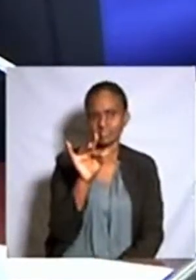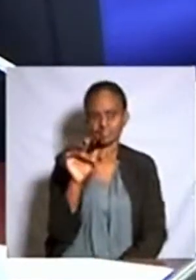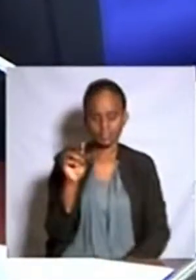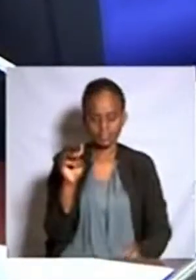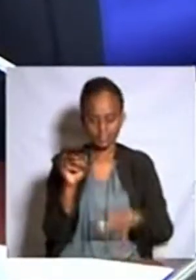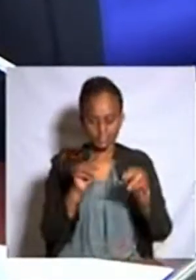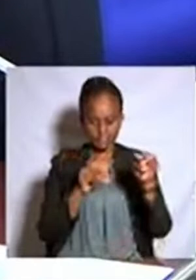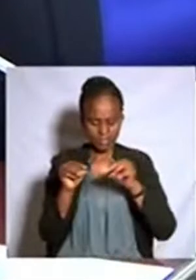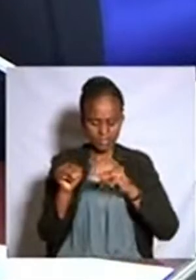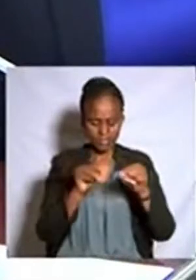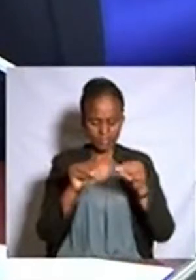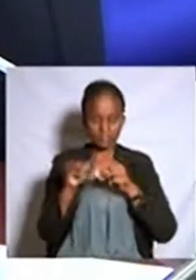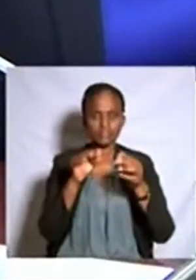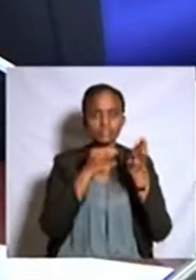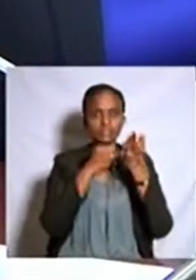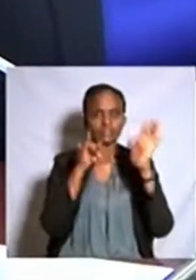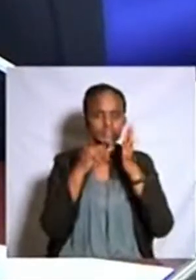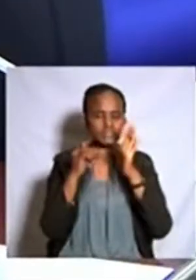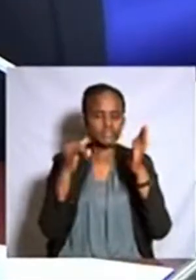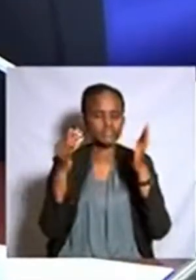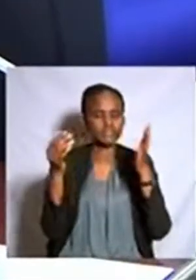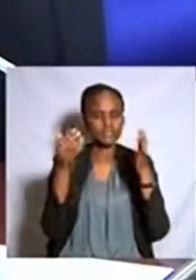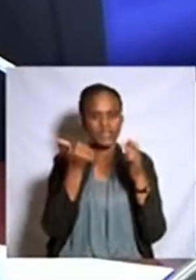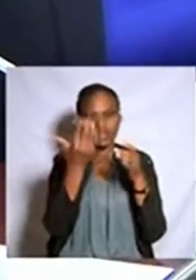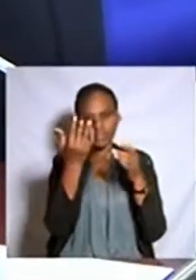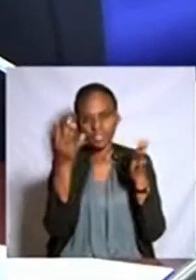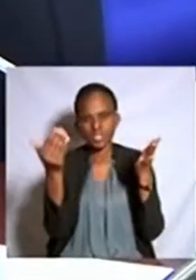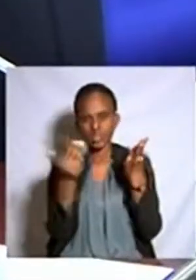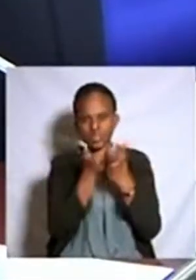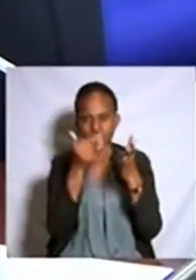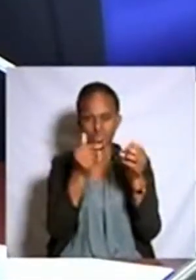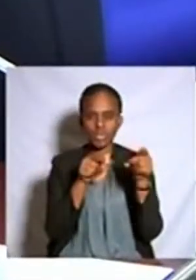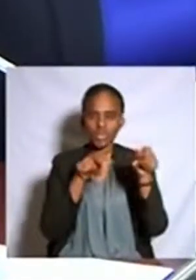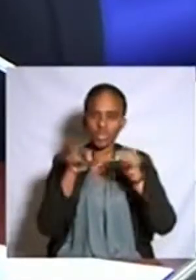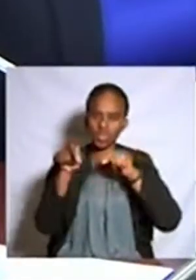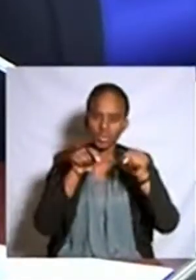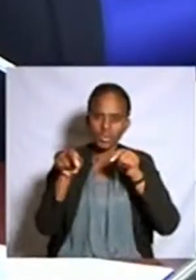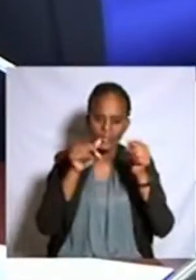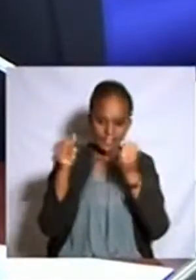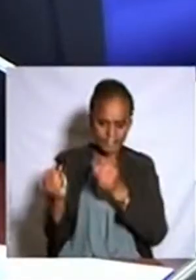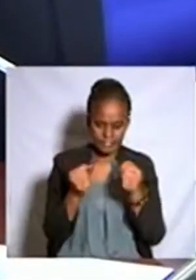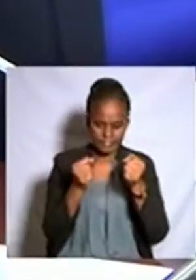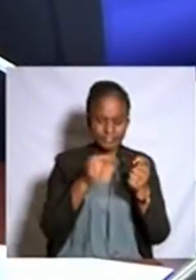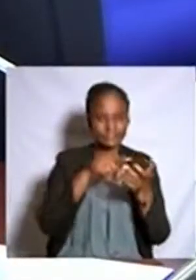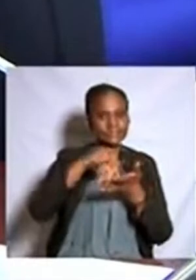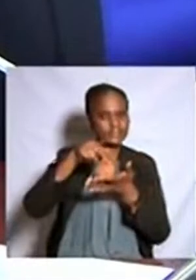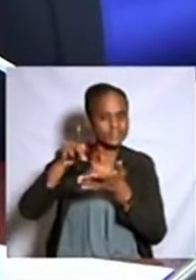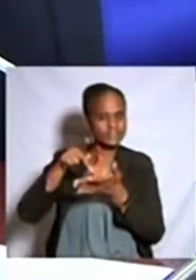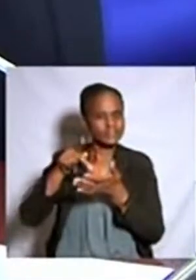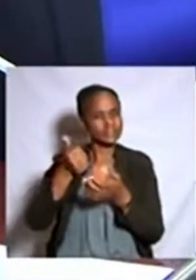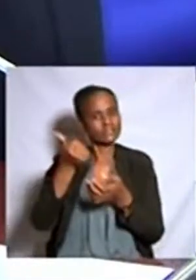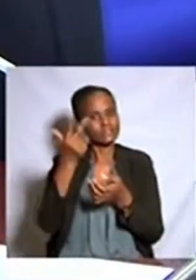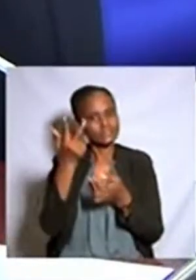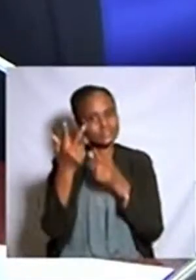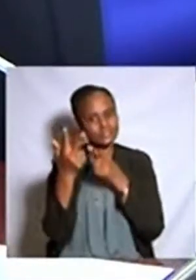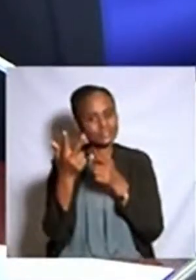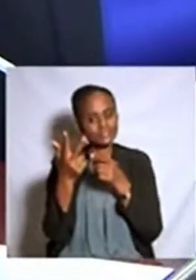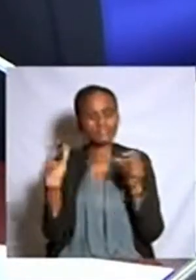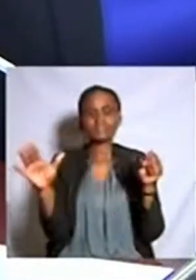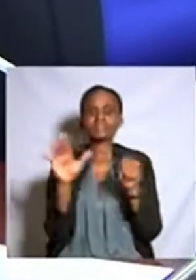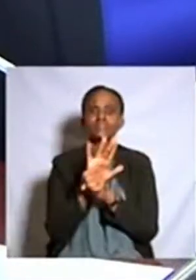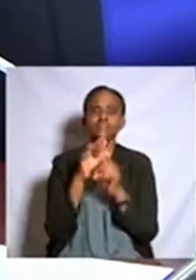Management identified 15 new controls to strengthen the payroll process, of which 13 have been